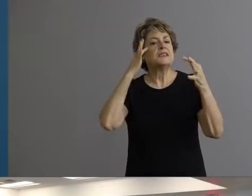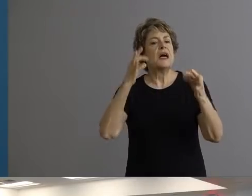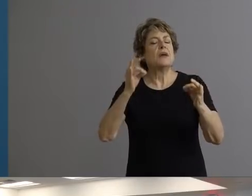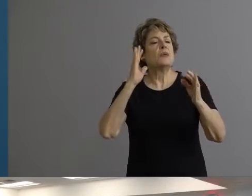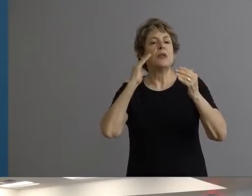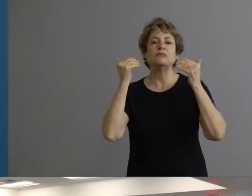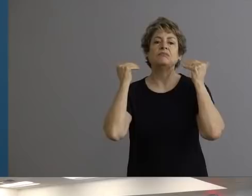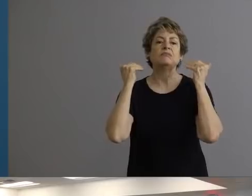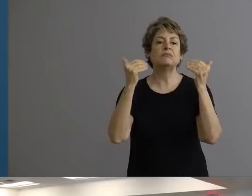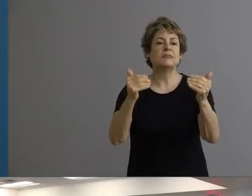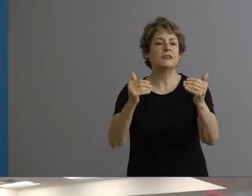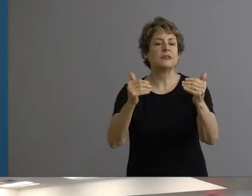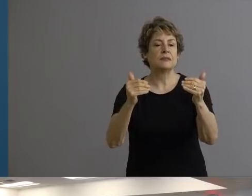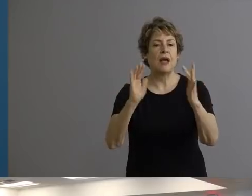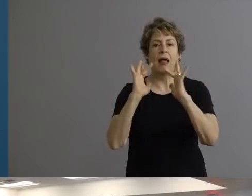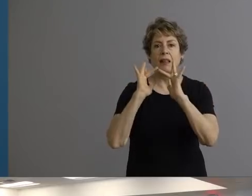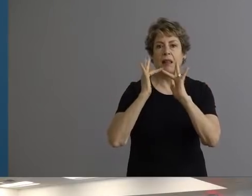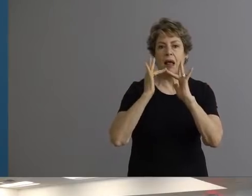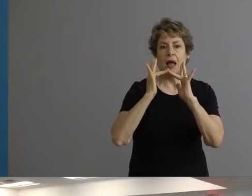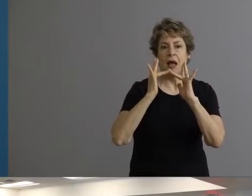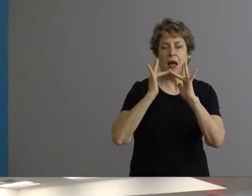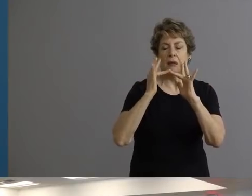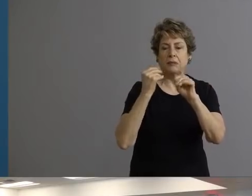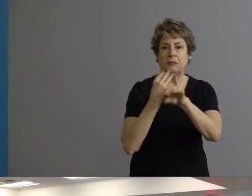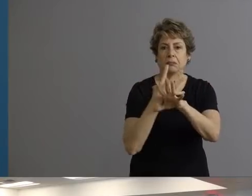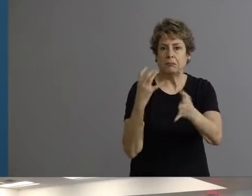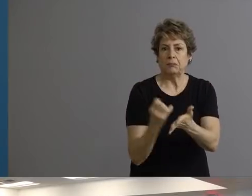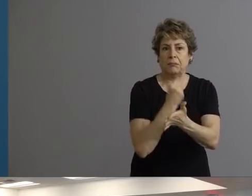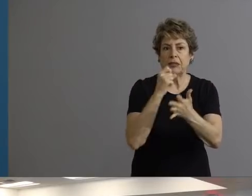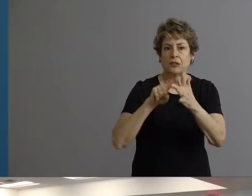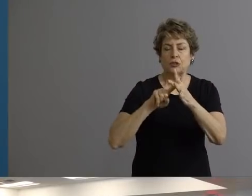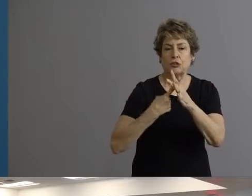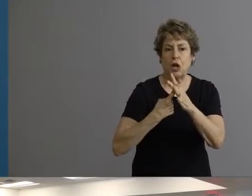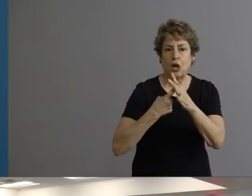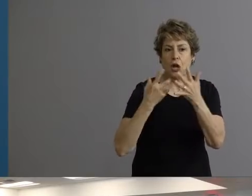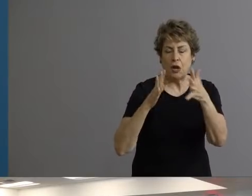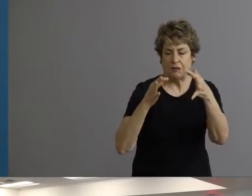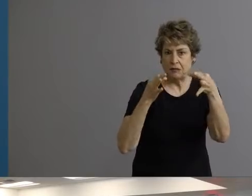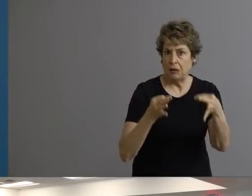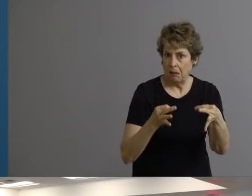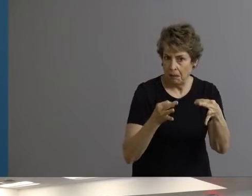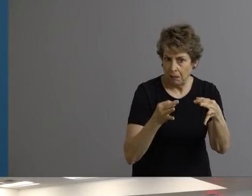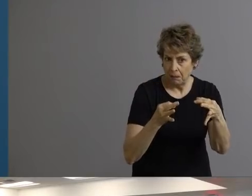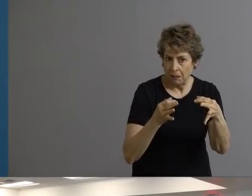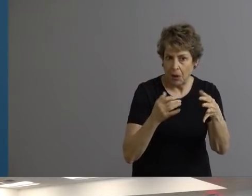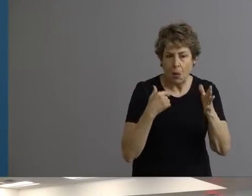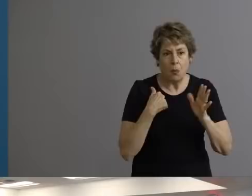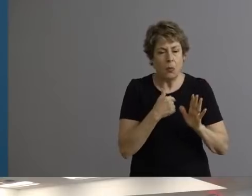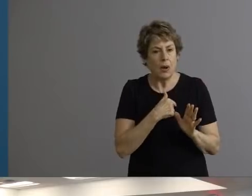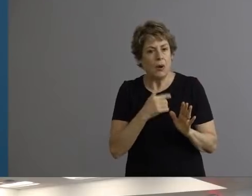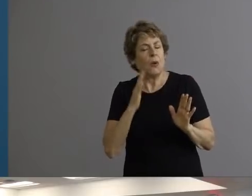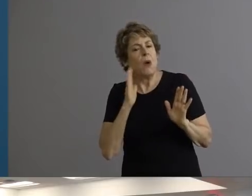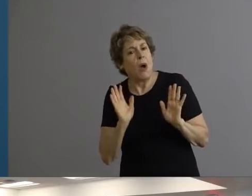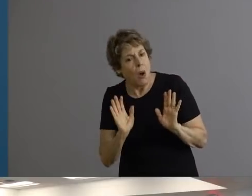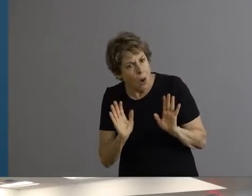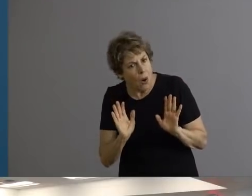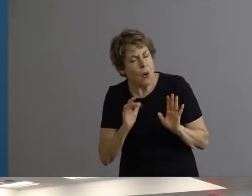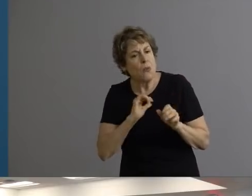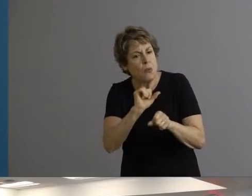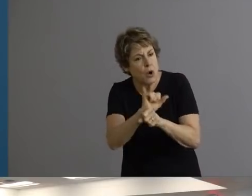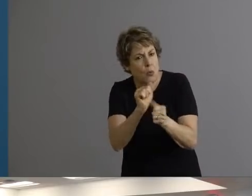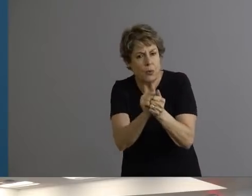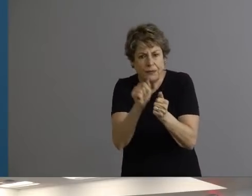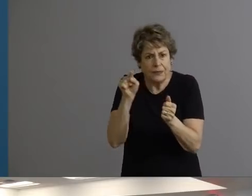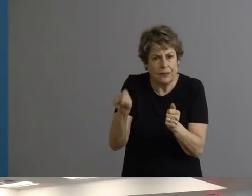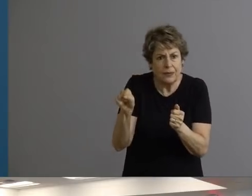They've informed their parents. So we're going to continue to work with them. I would say there will be more to follow. We'll know more around this